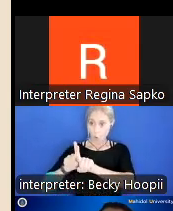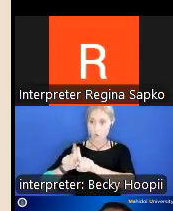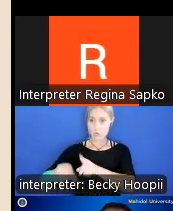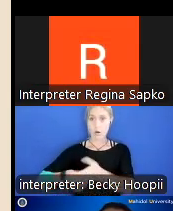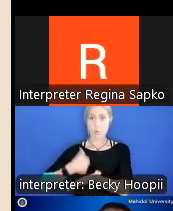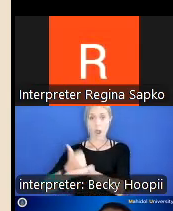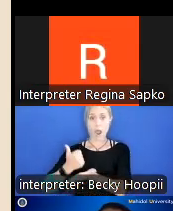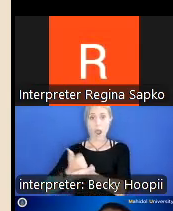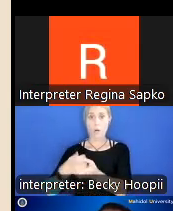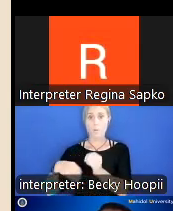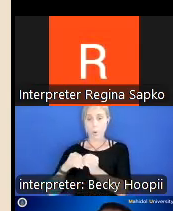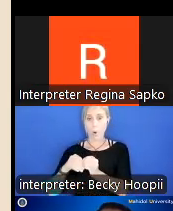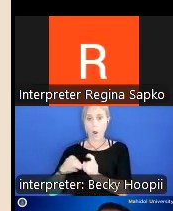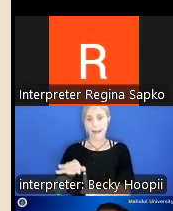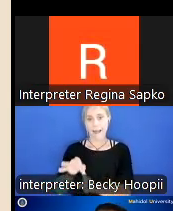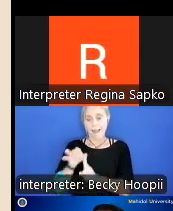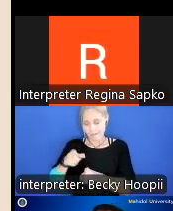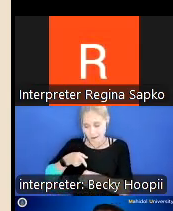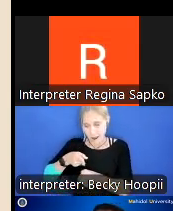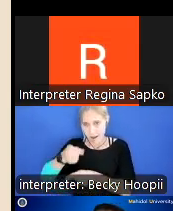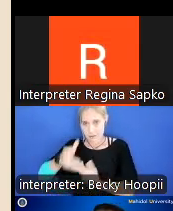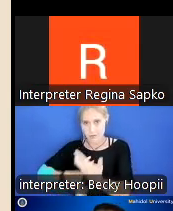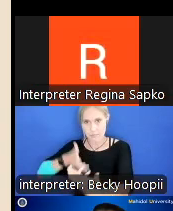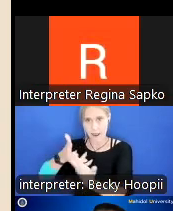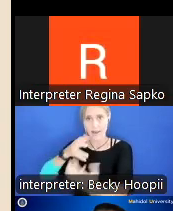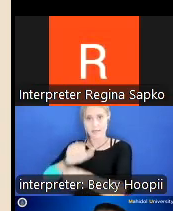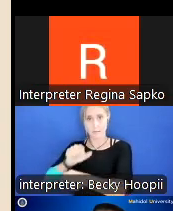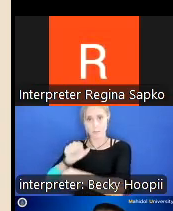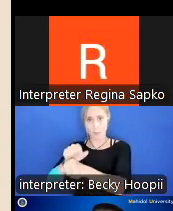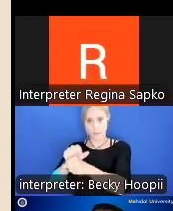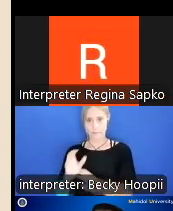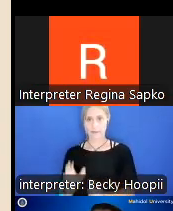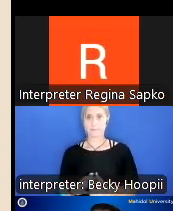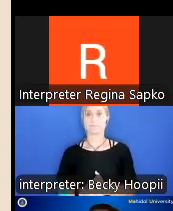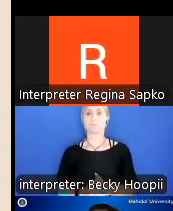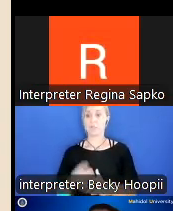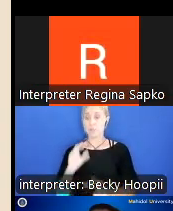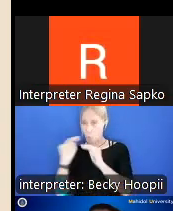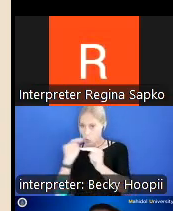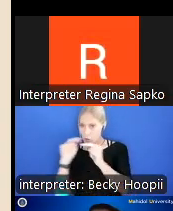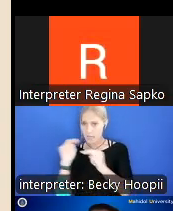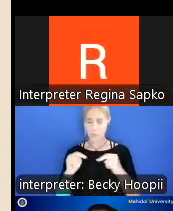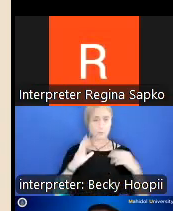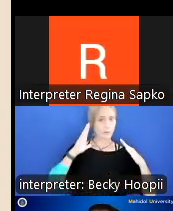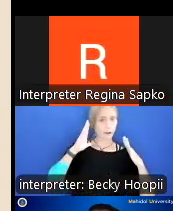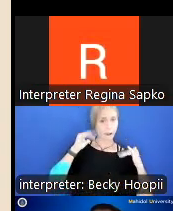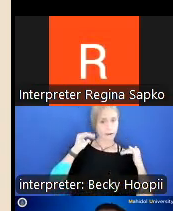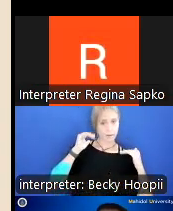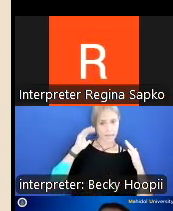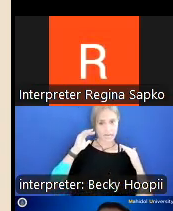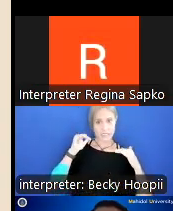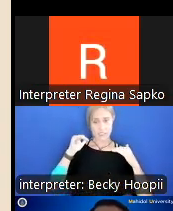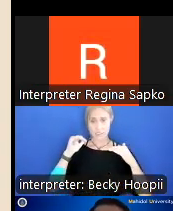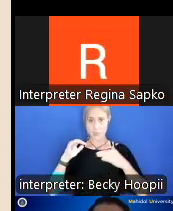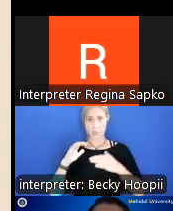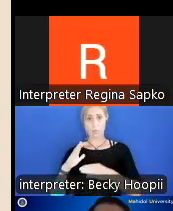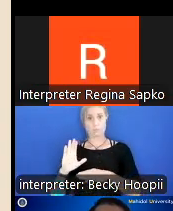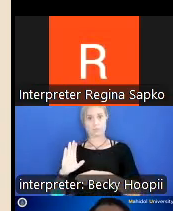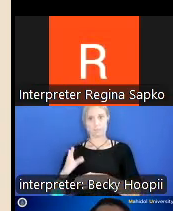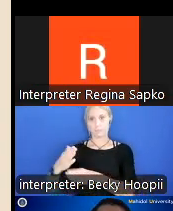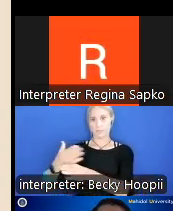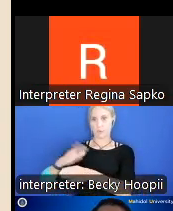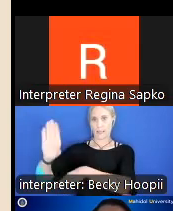customize employment, negotiate between like the expectation among business sector and a person